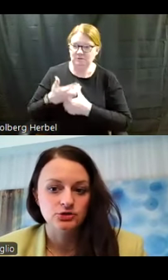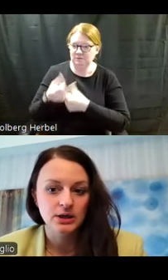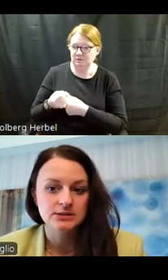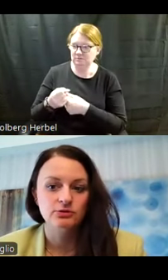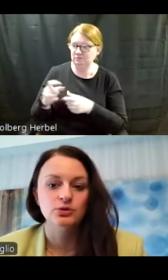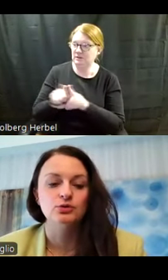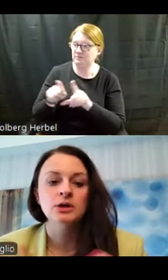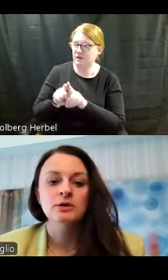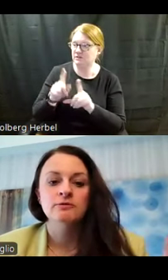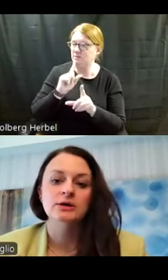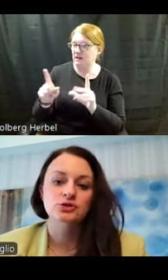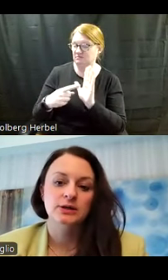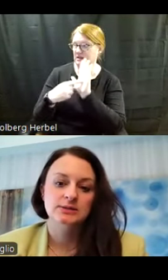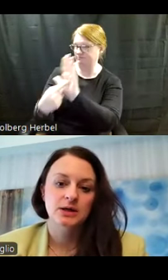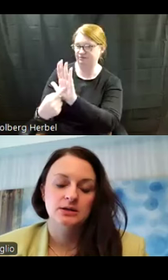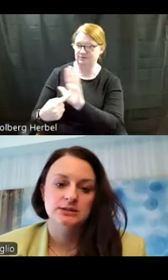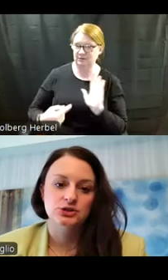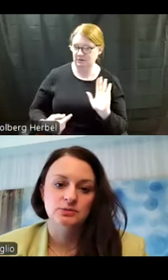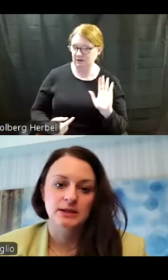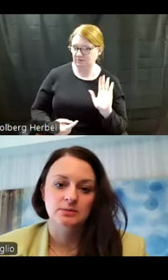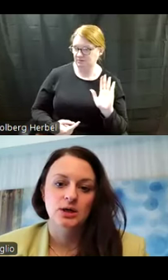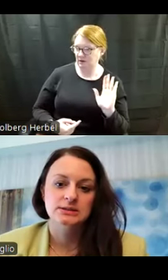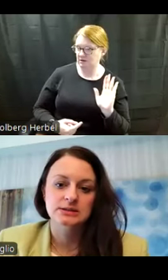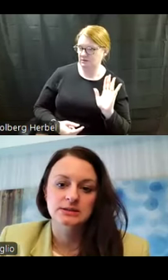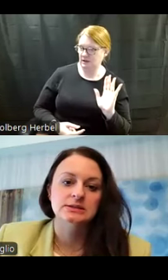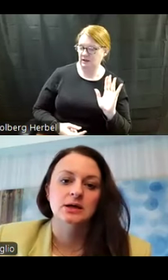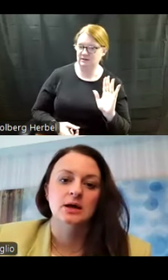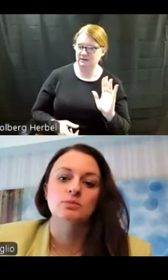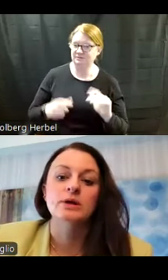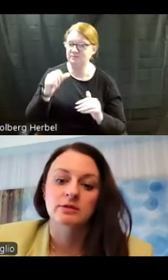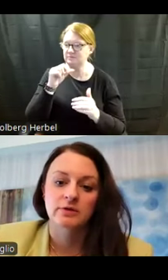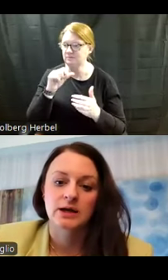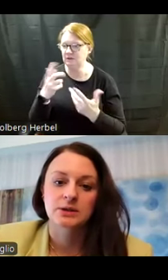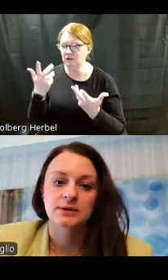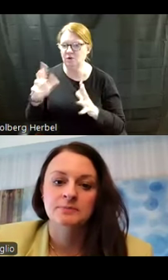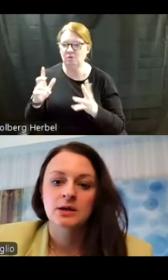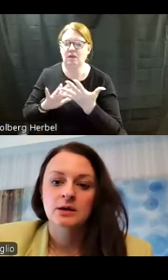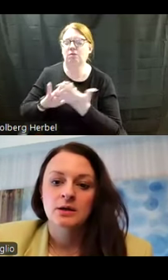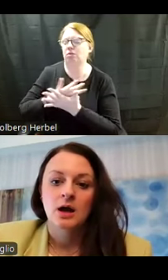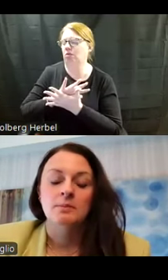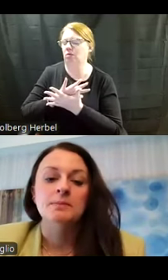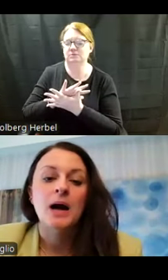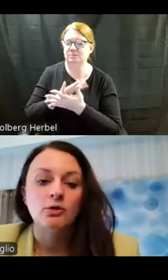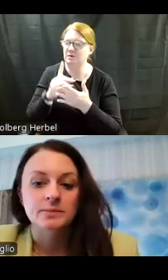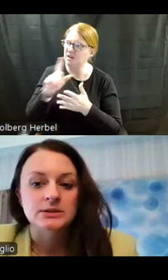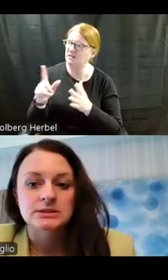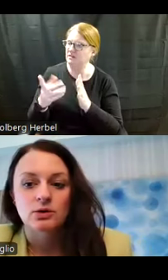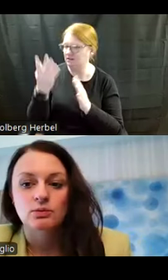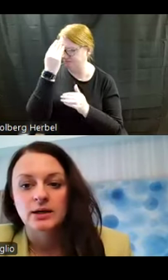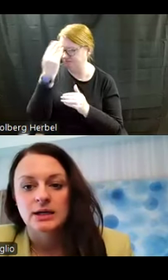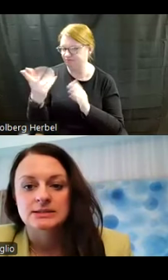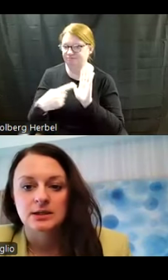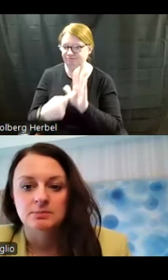maintaining trust through very transparent decision-making processes with the family. Empowerment,